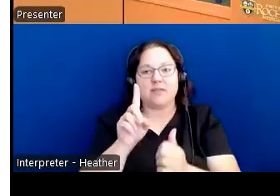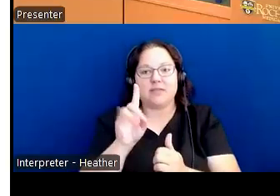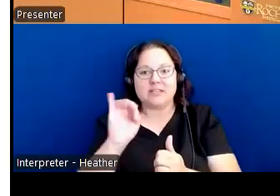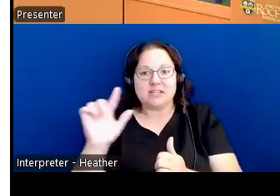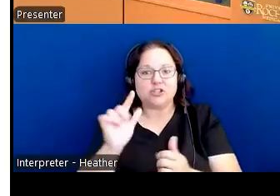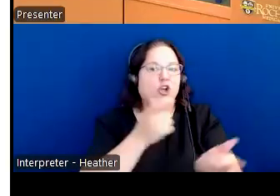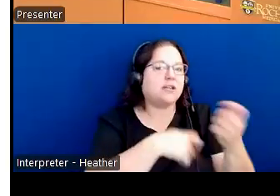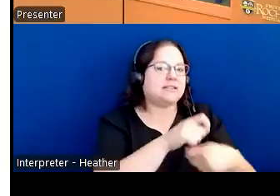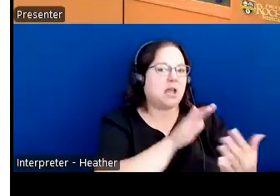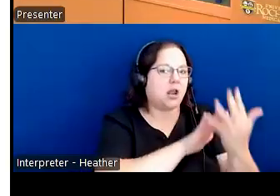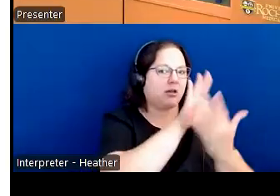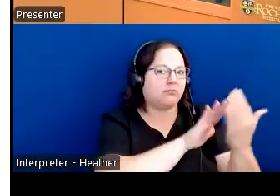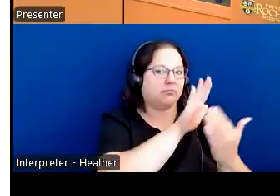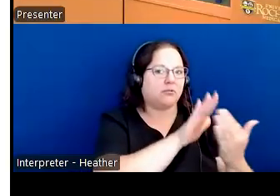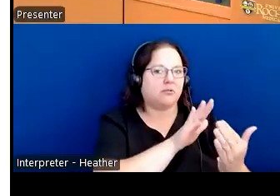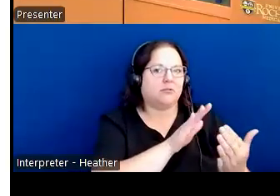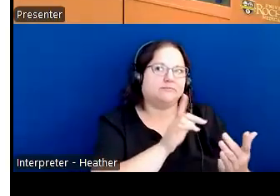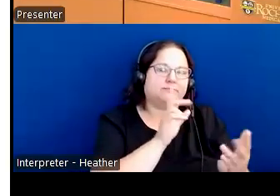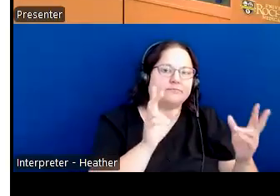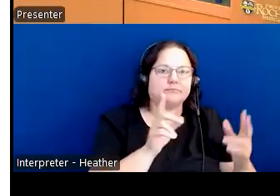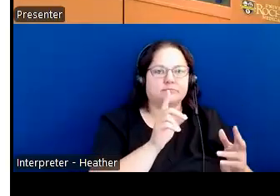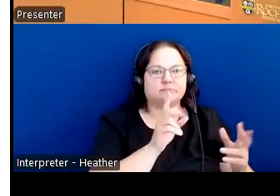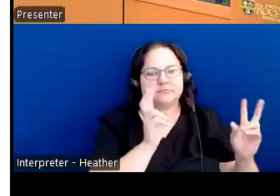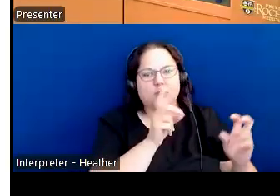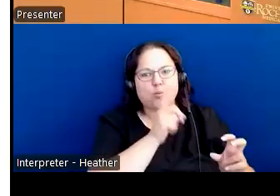digital interface and more comfortable with screens?